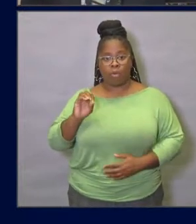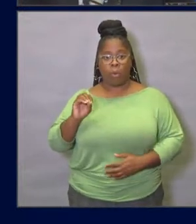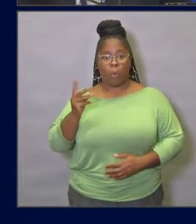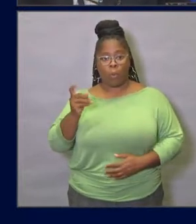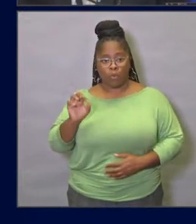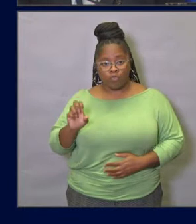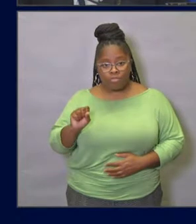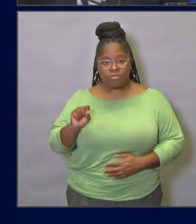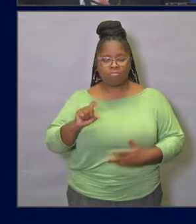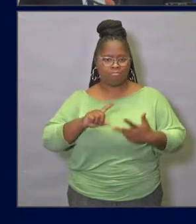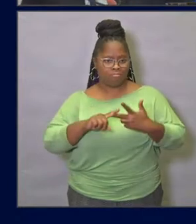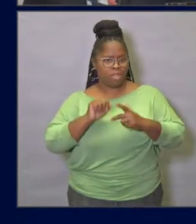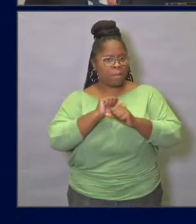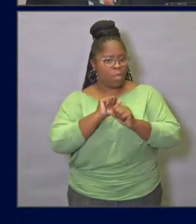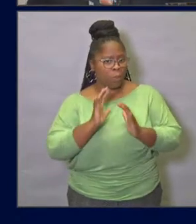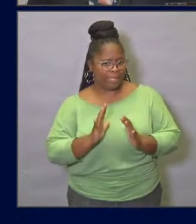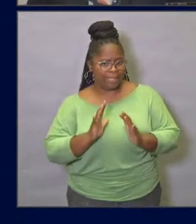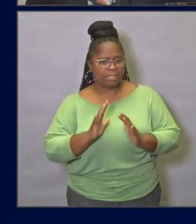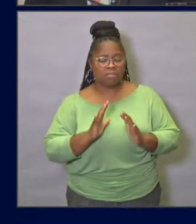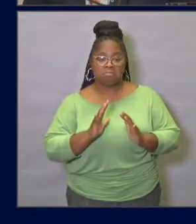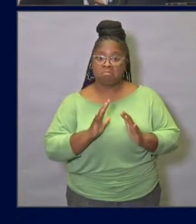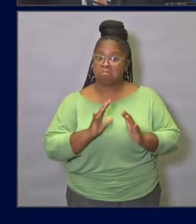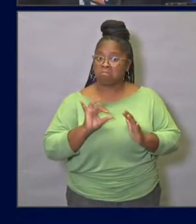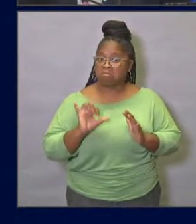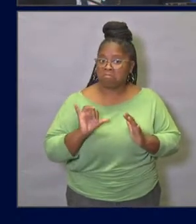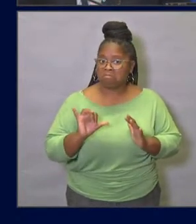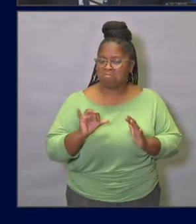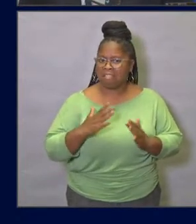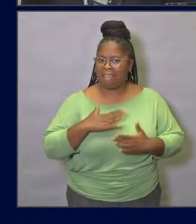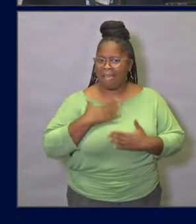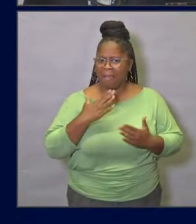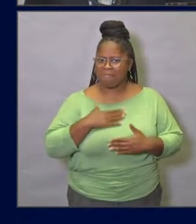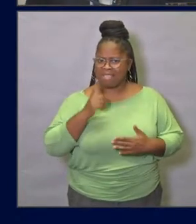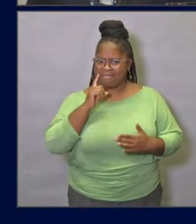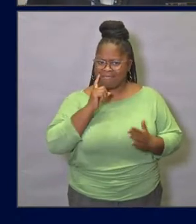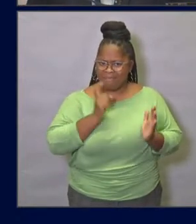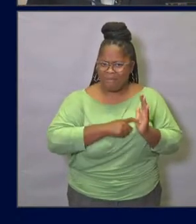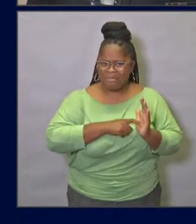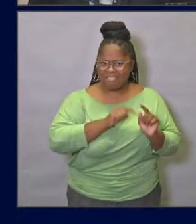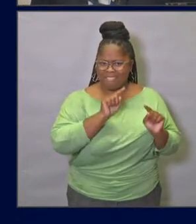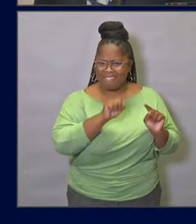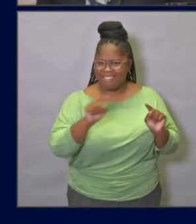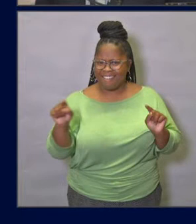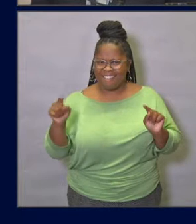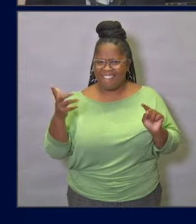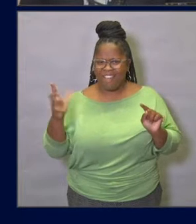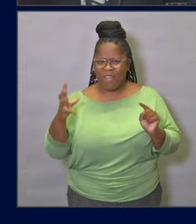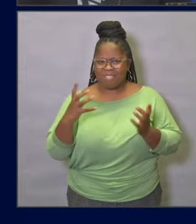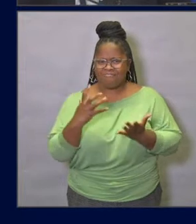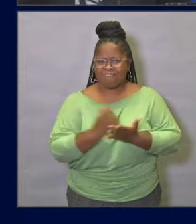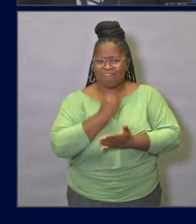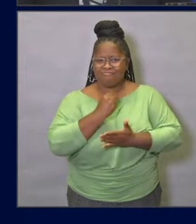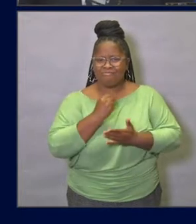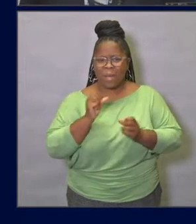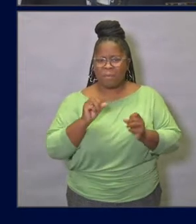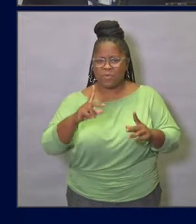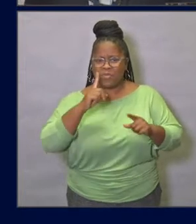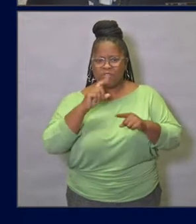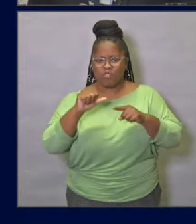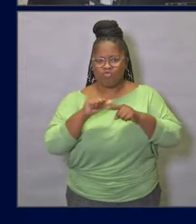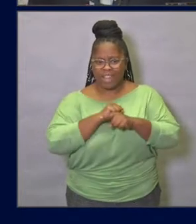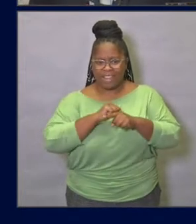as employees. And we're really happy to see that so many have already taken advantage of this training